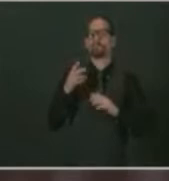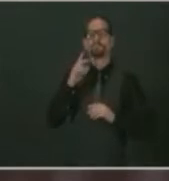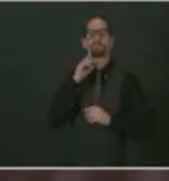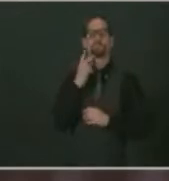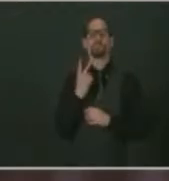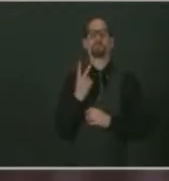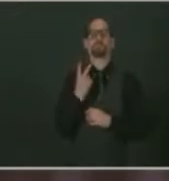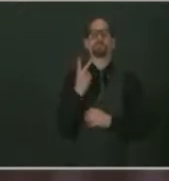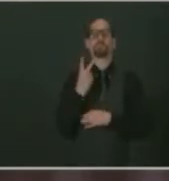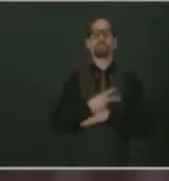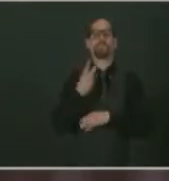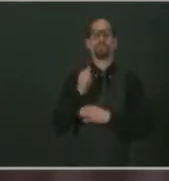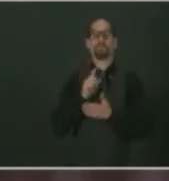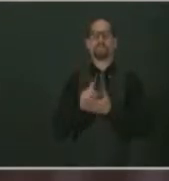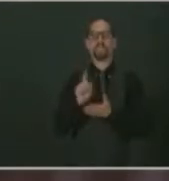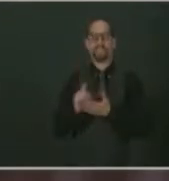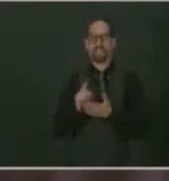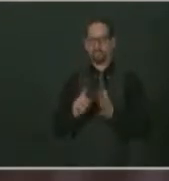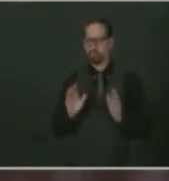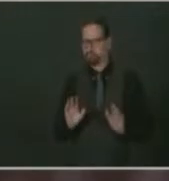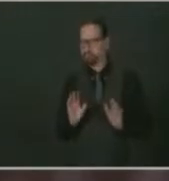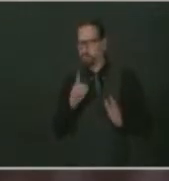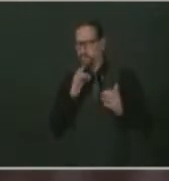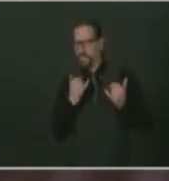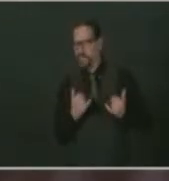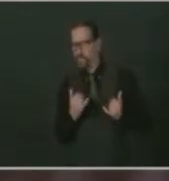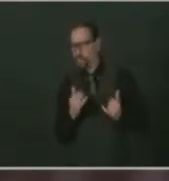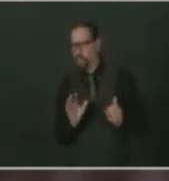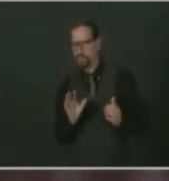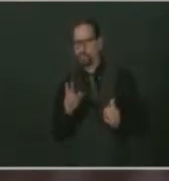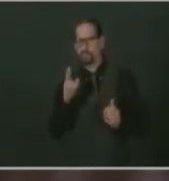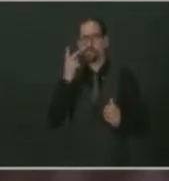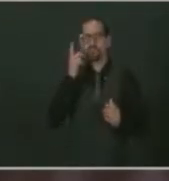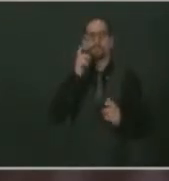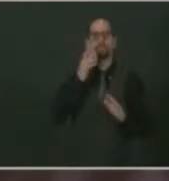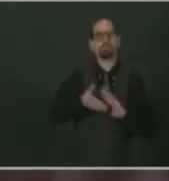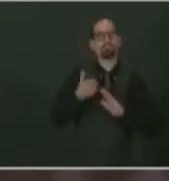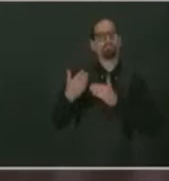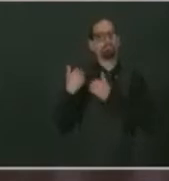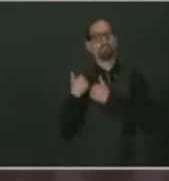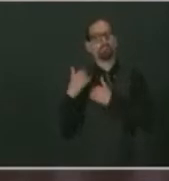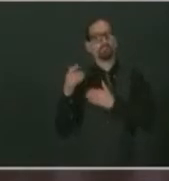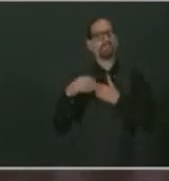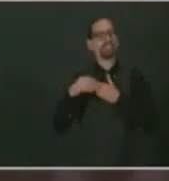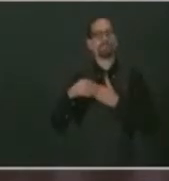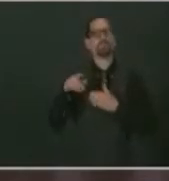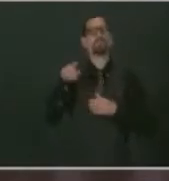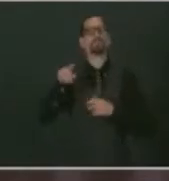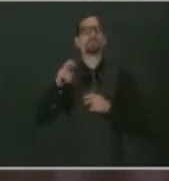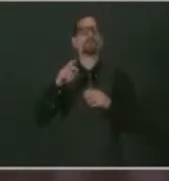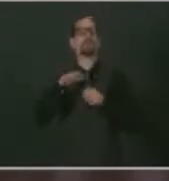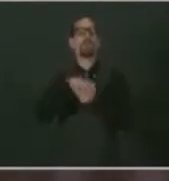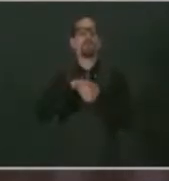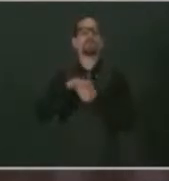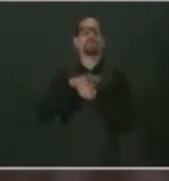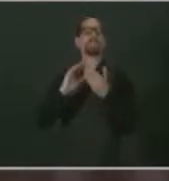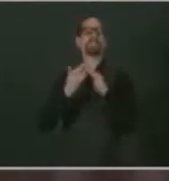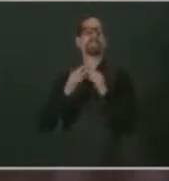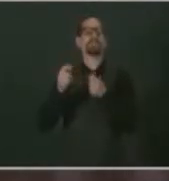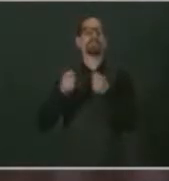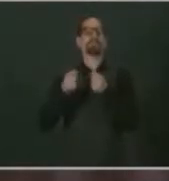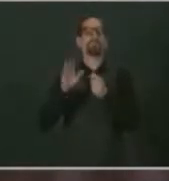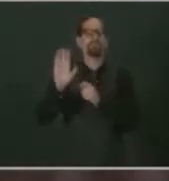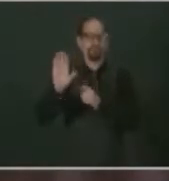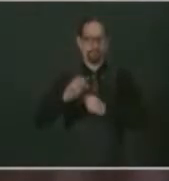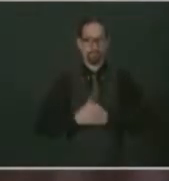running. But those are led by collaboration of local municipalities. Mr.